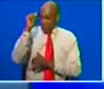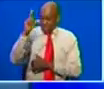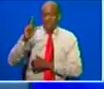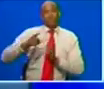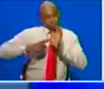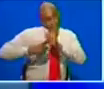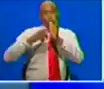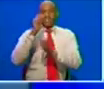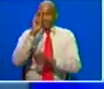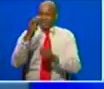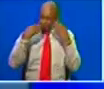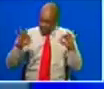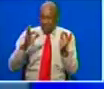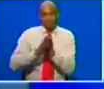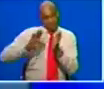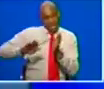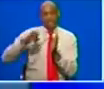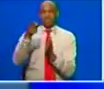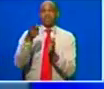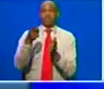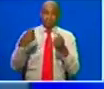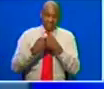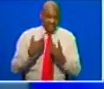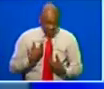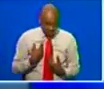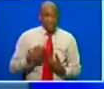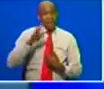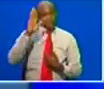the matches live for the remainder of the season. Bamba Sport takes over from Super Sport.